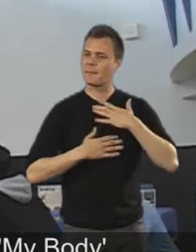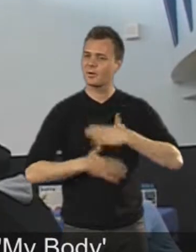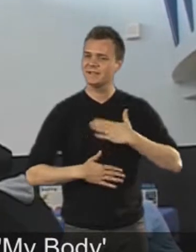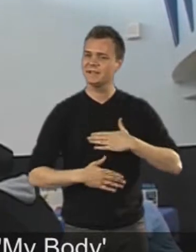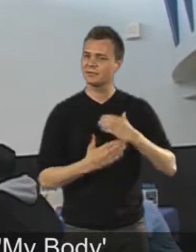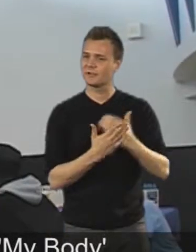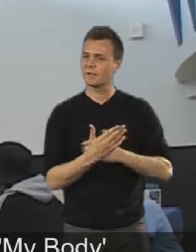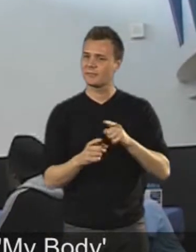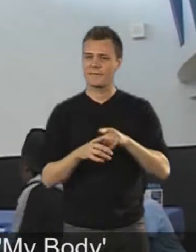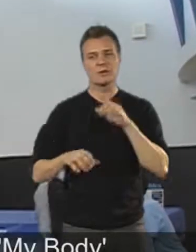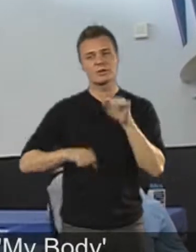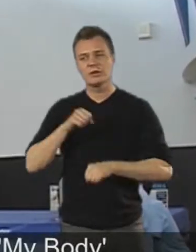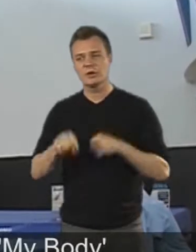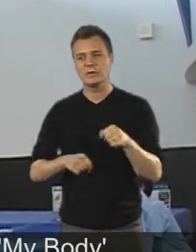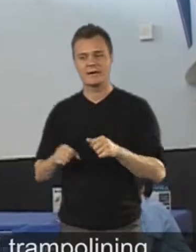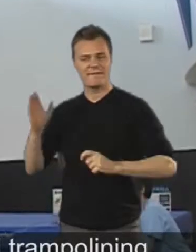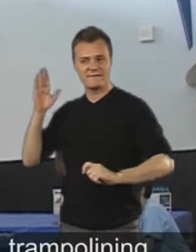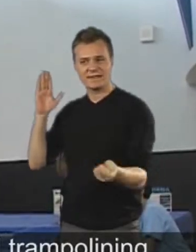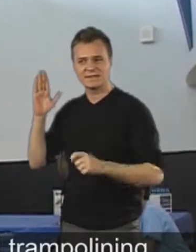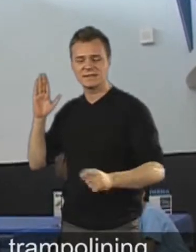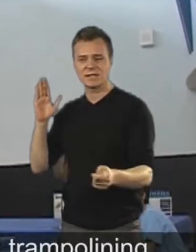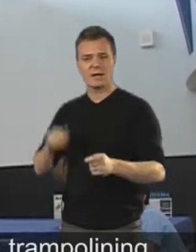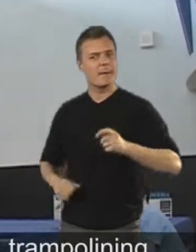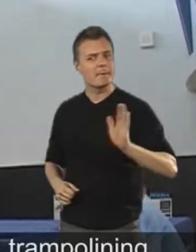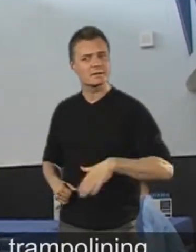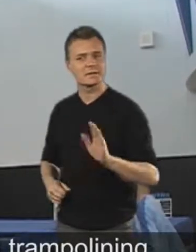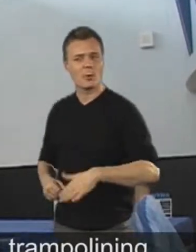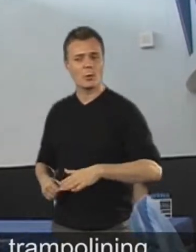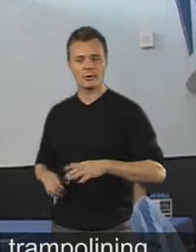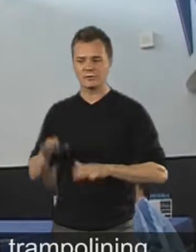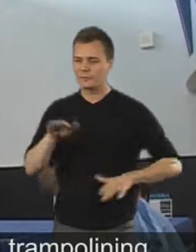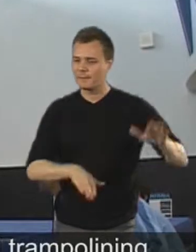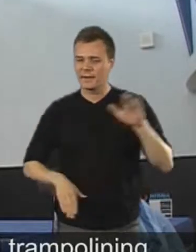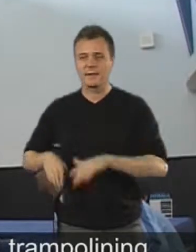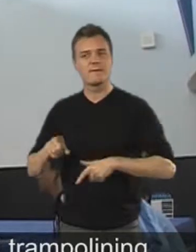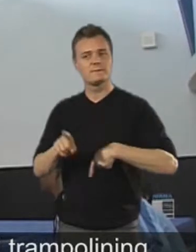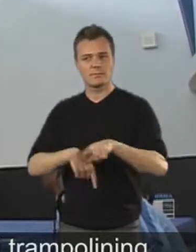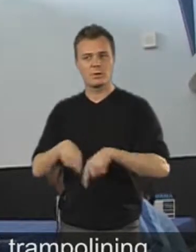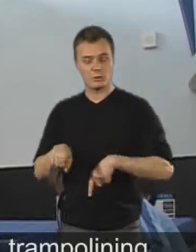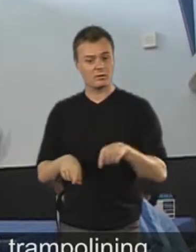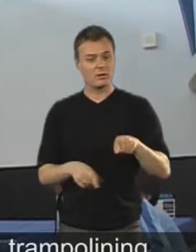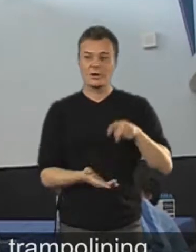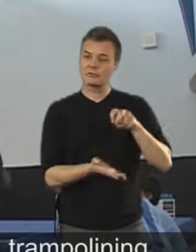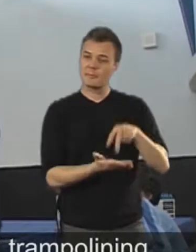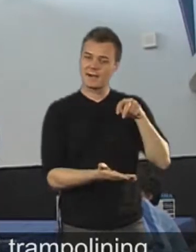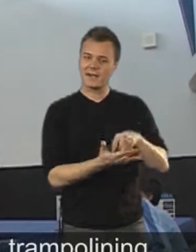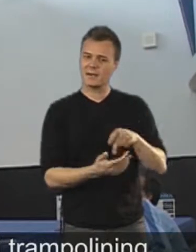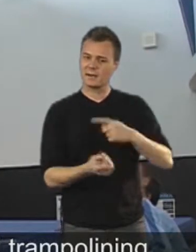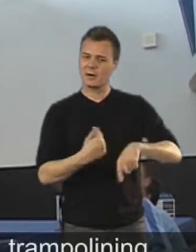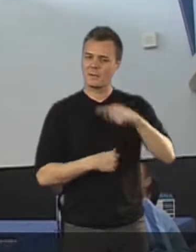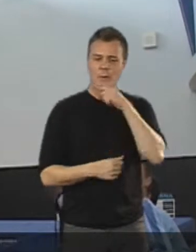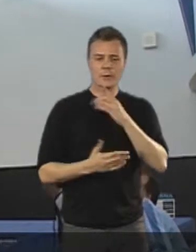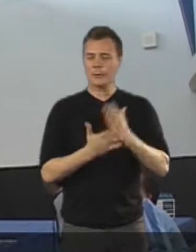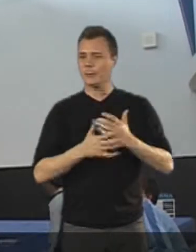have canoeing, fencing, basketball, swimming, football, and trampolining is something that the boys have